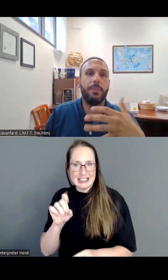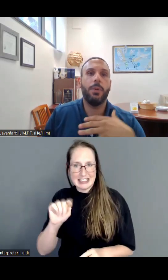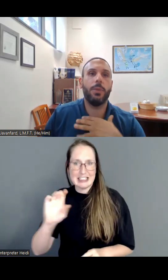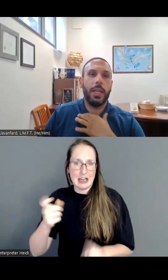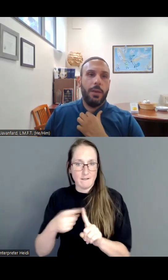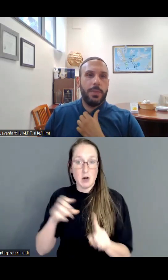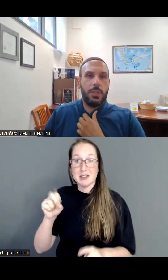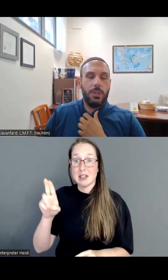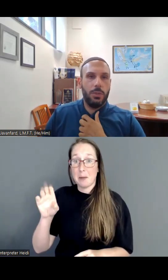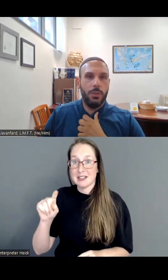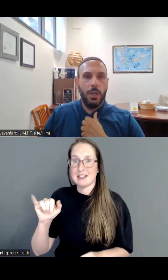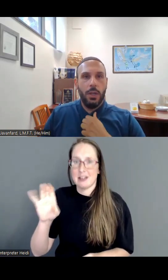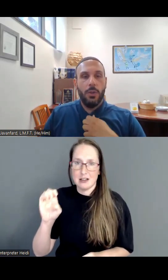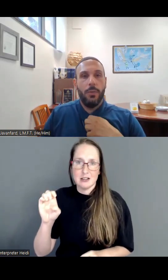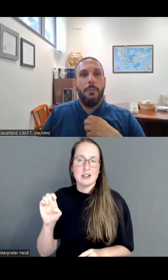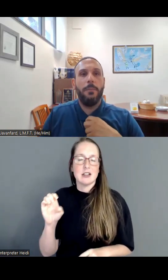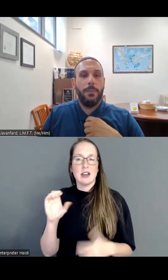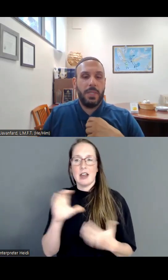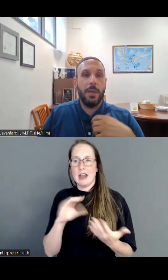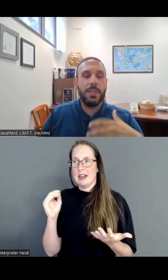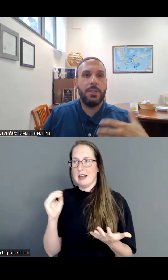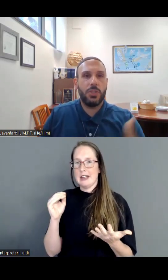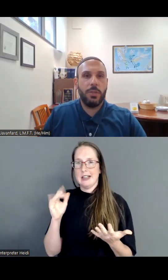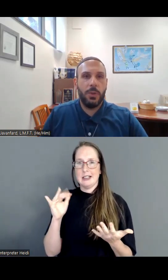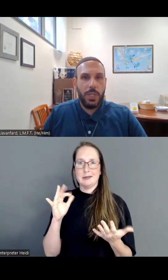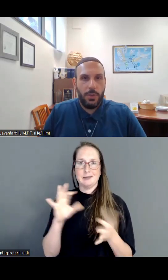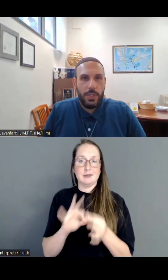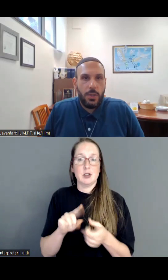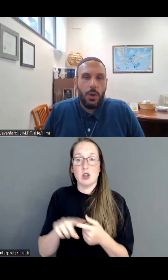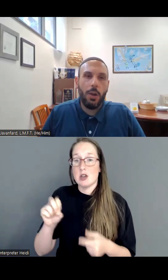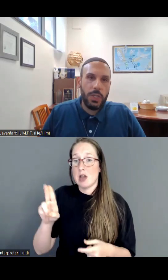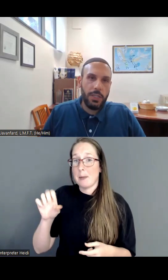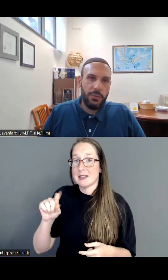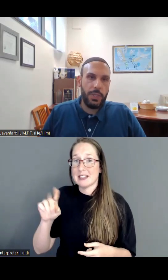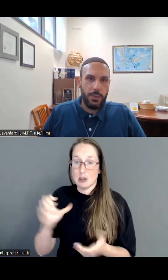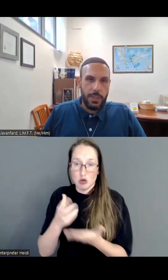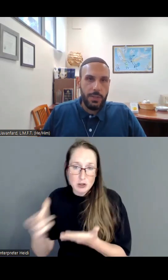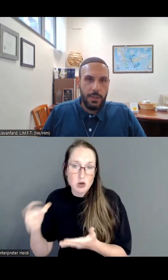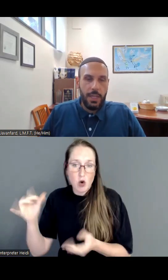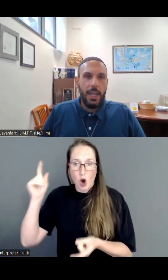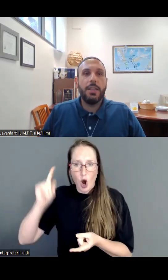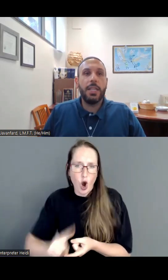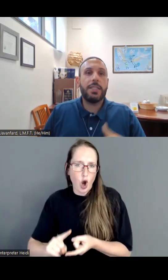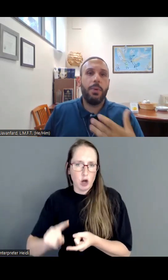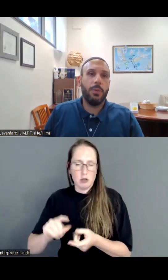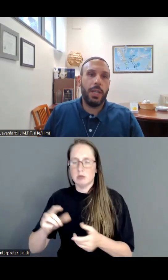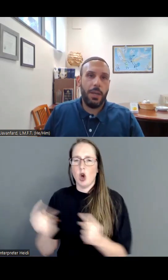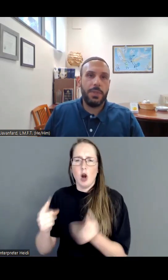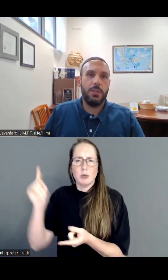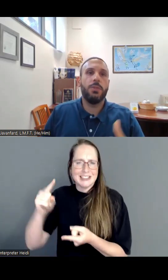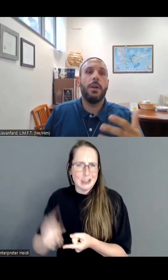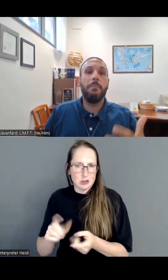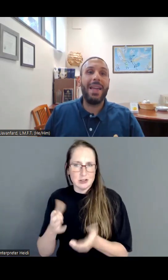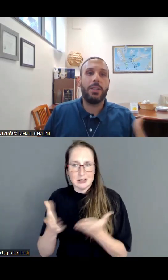needs support when it comes to substance treatment resources or harm reductive resources, needs support when it